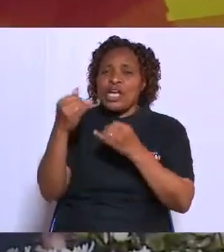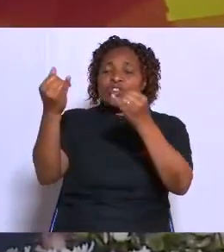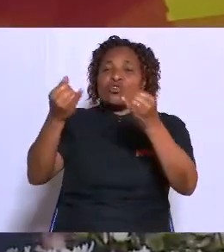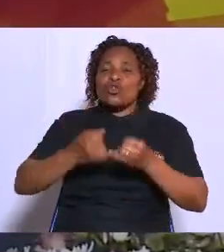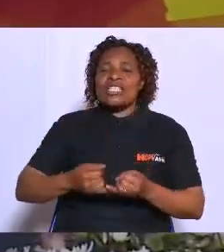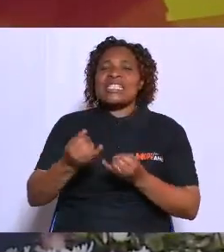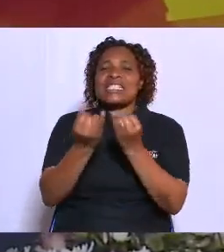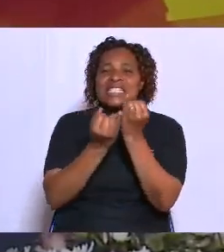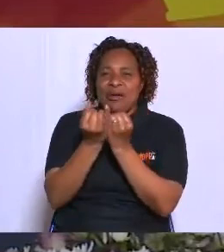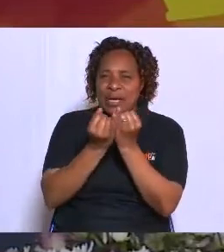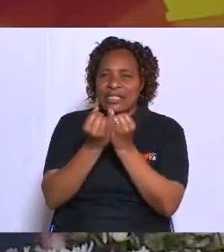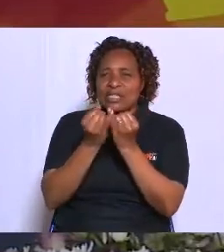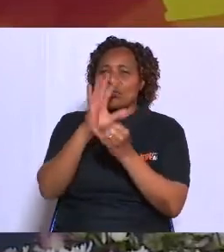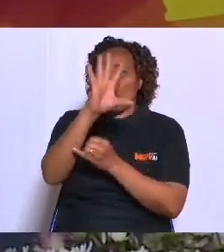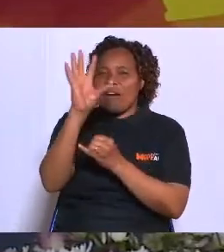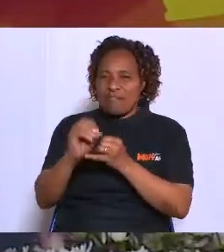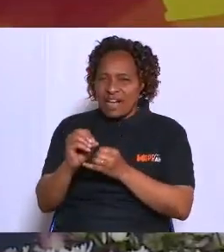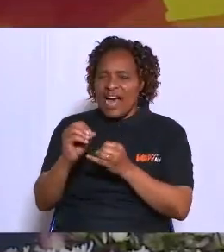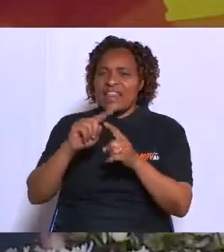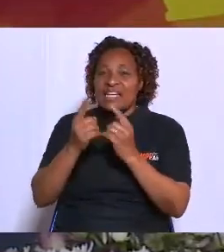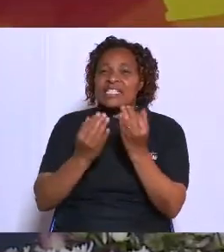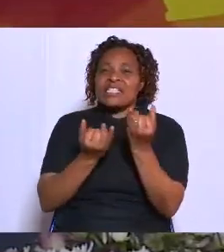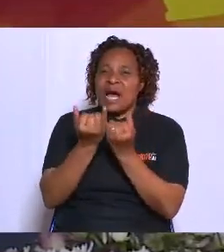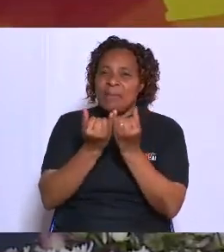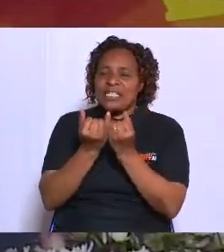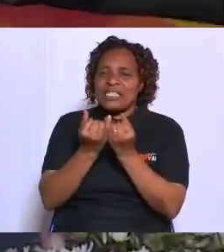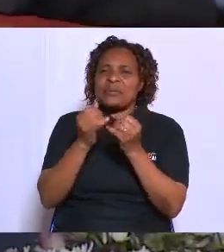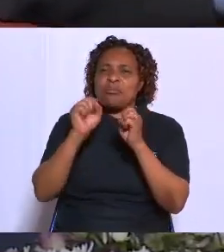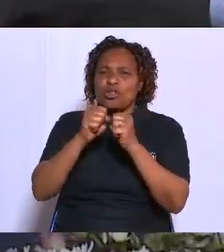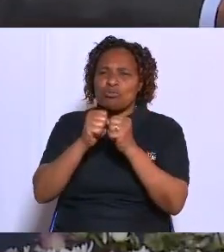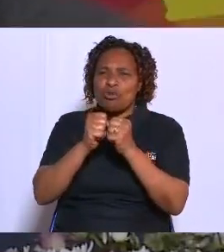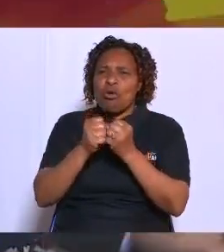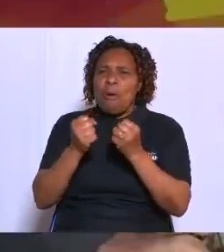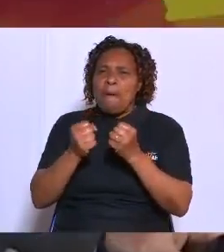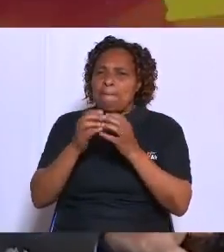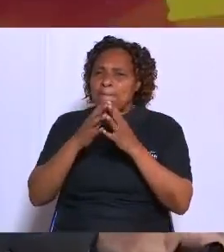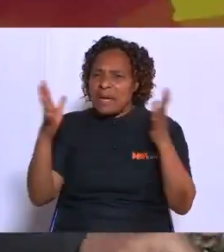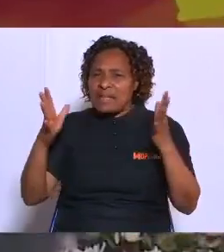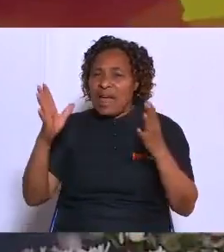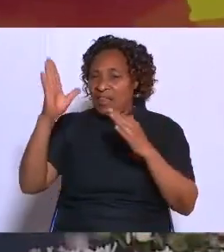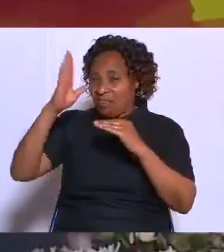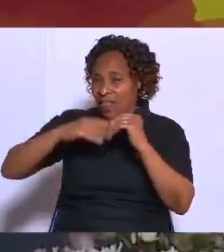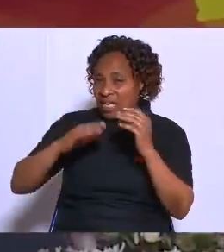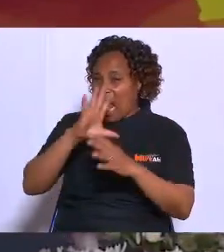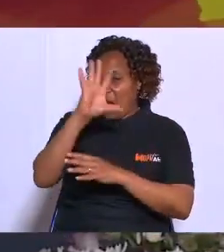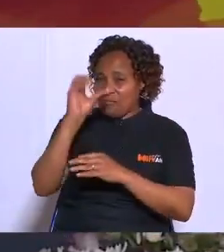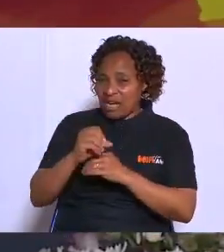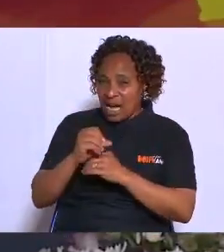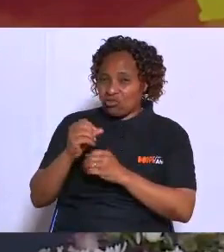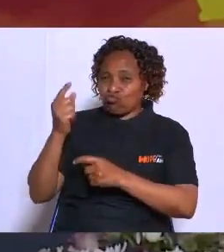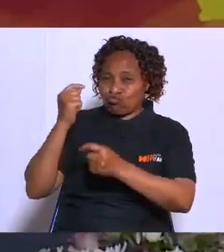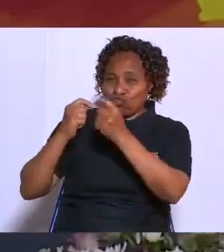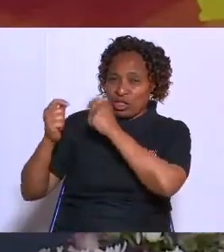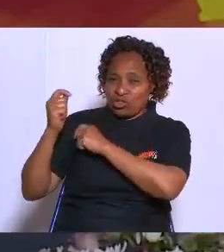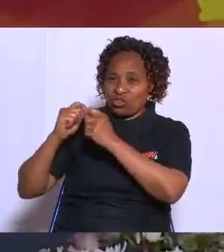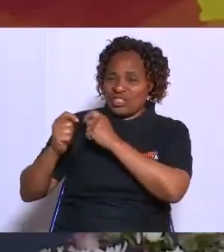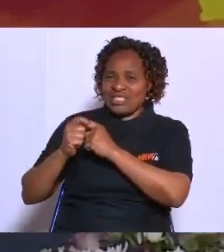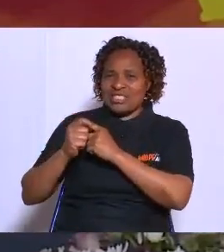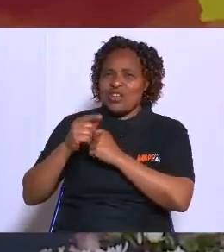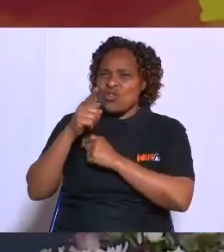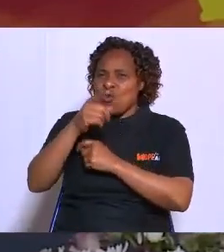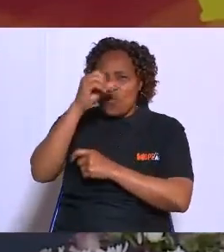introduced Sabbath to Africa and Sabbath was part of that African tradition so don't be